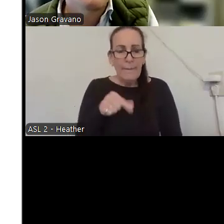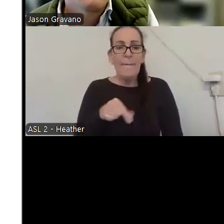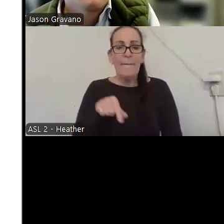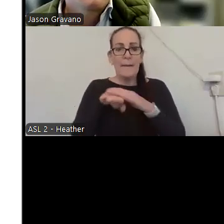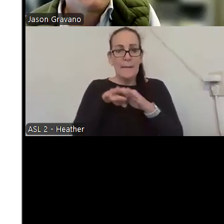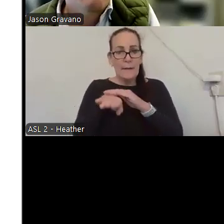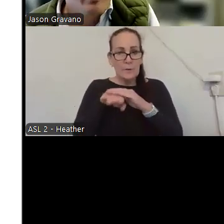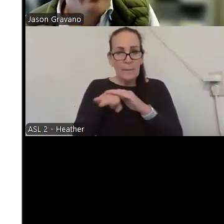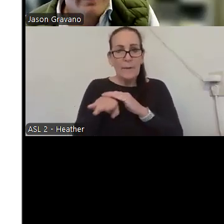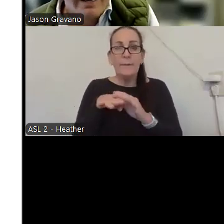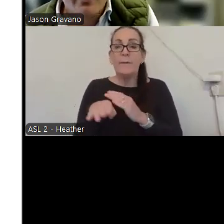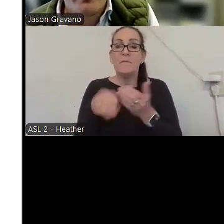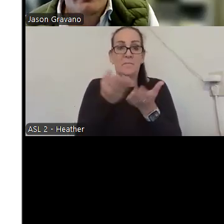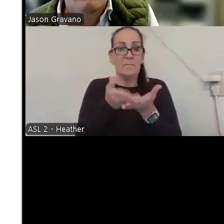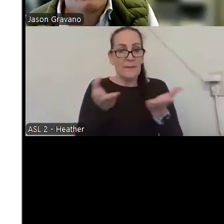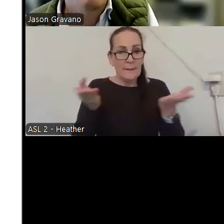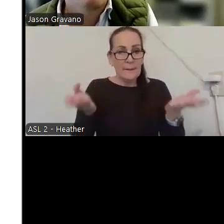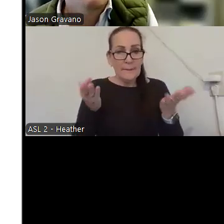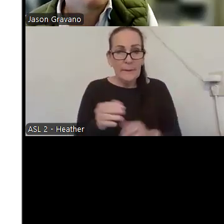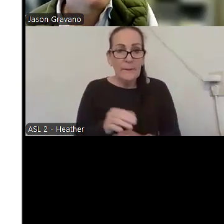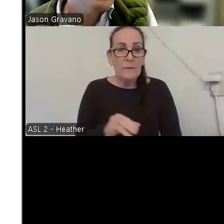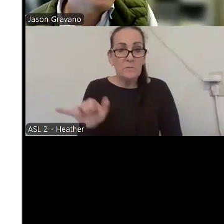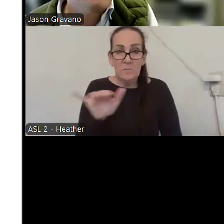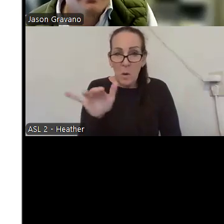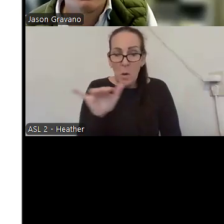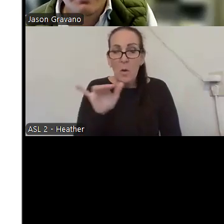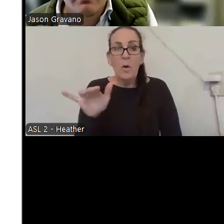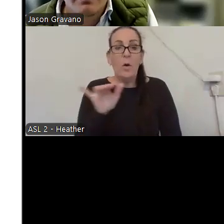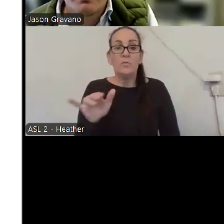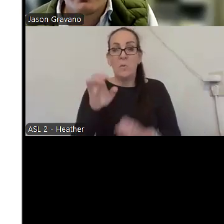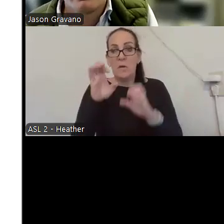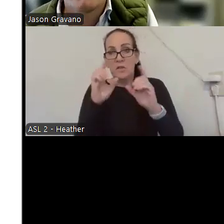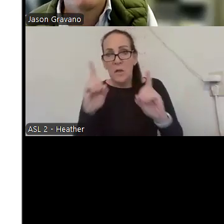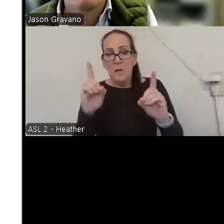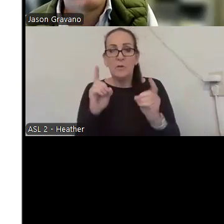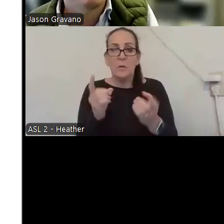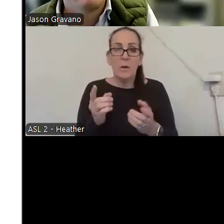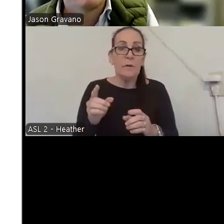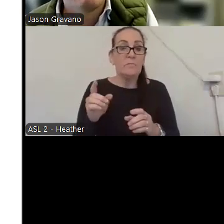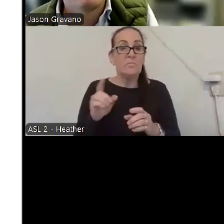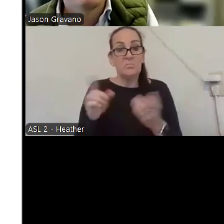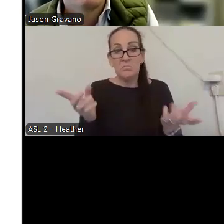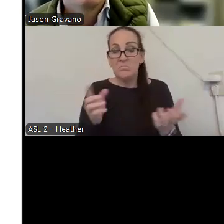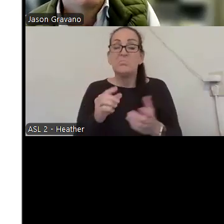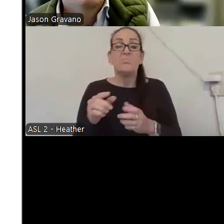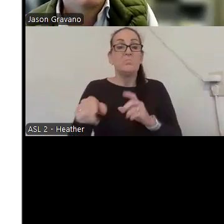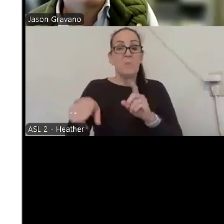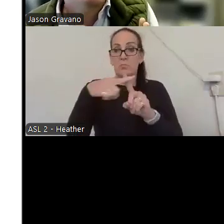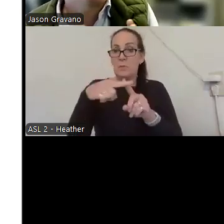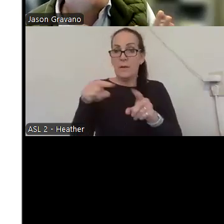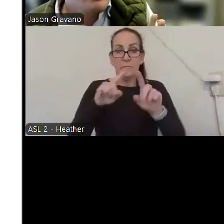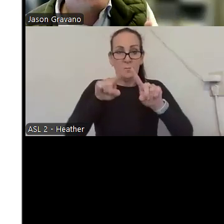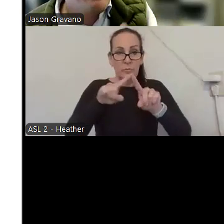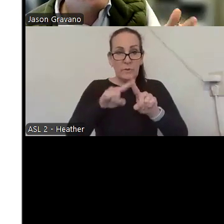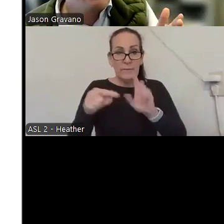materials, the breadth, accuracy, demonstrations of knowledge and skill in dementia care, and the relevance of examples. Again, this